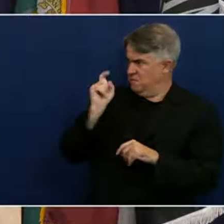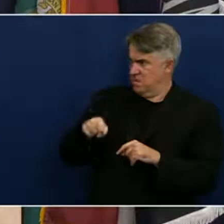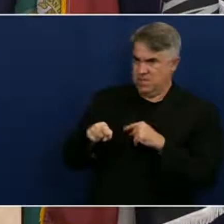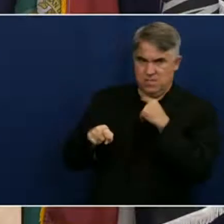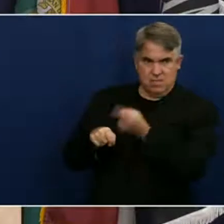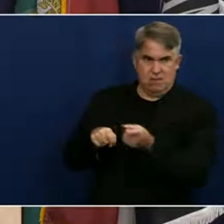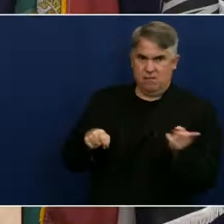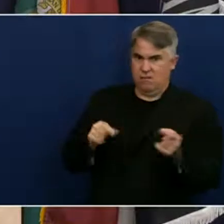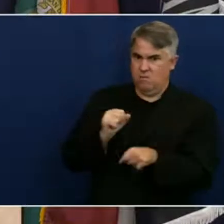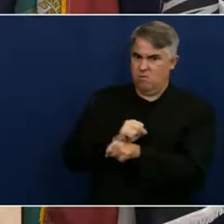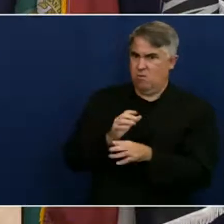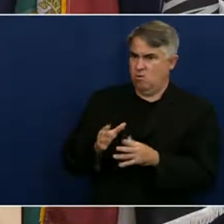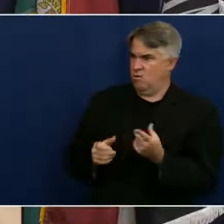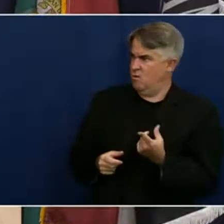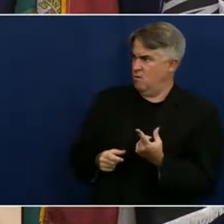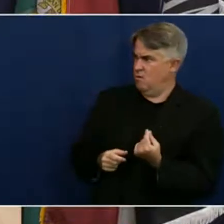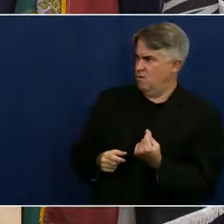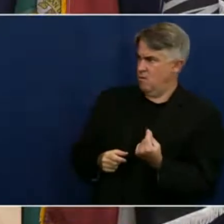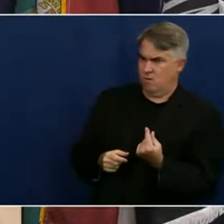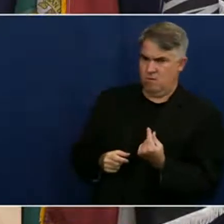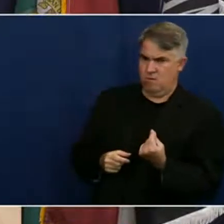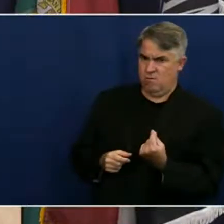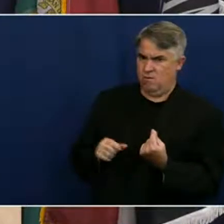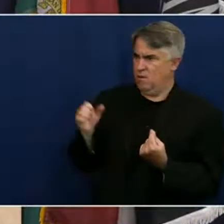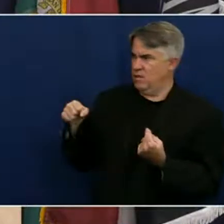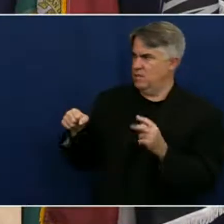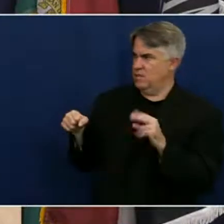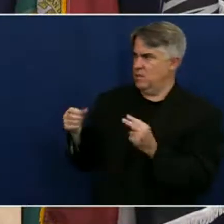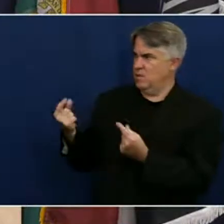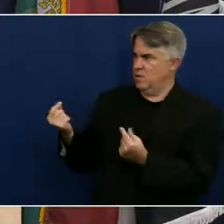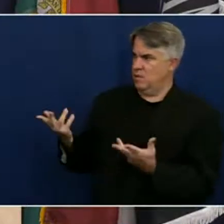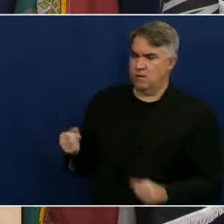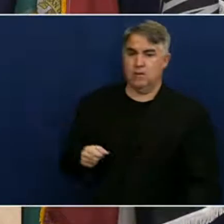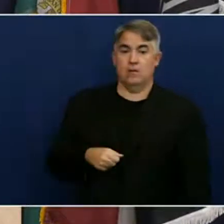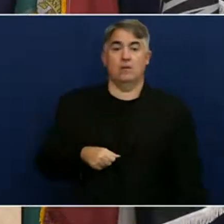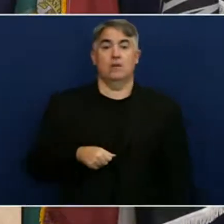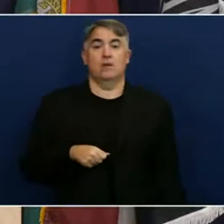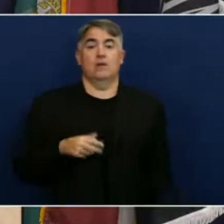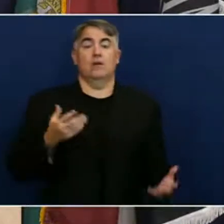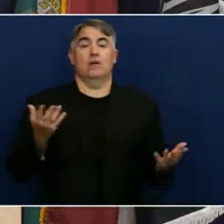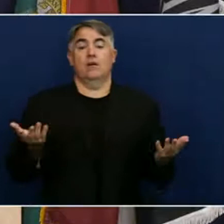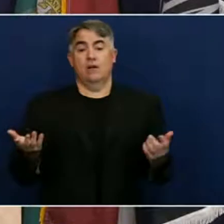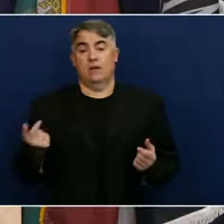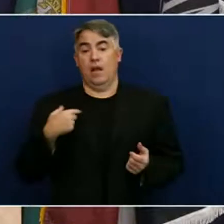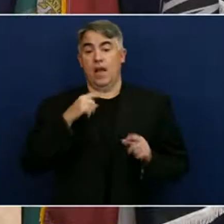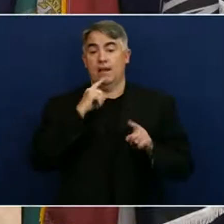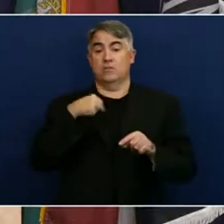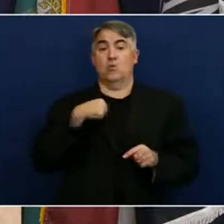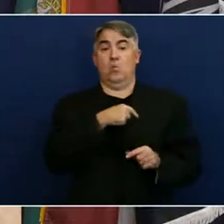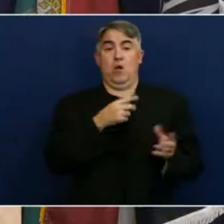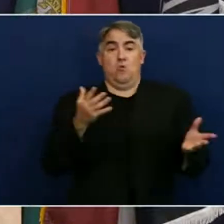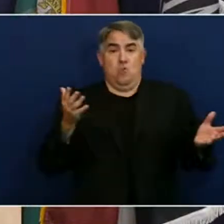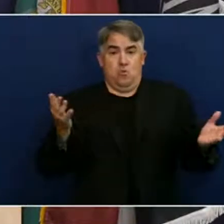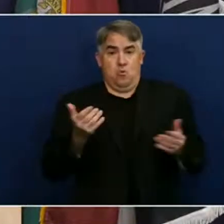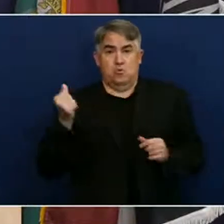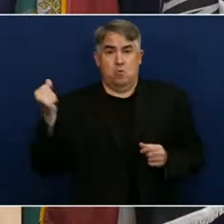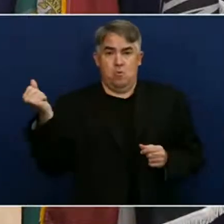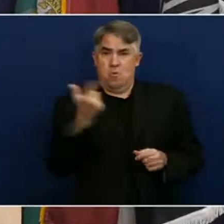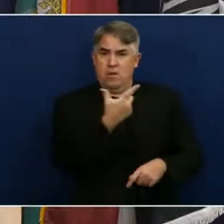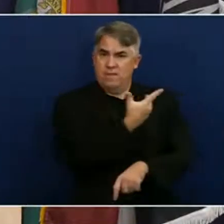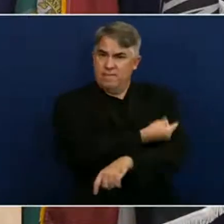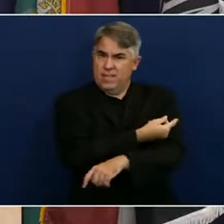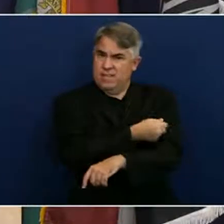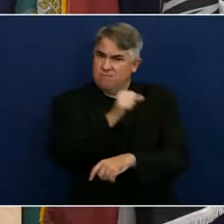and why or why not would you consider that? Well, we continue to urge all San Diegans to get vaccinated, and we continue to